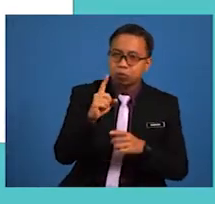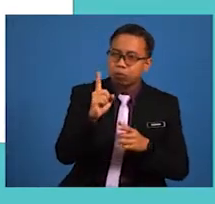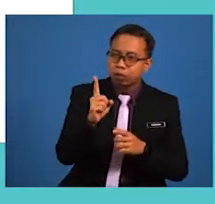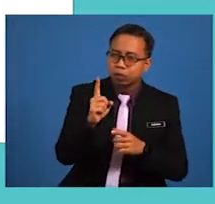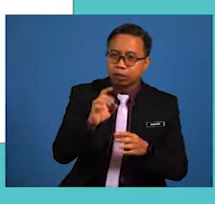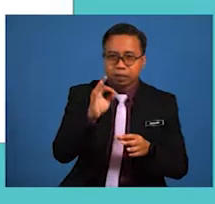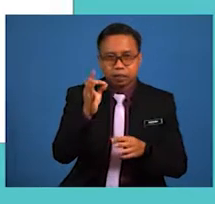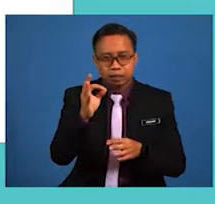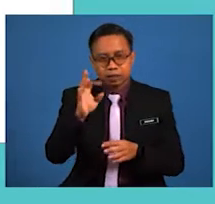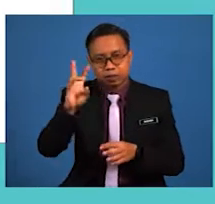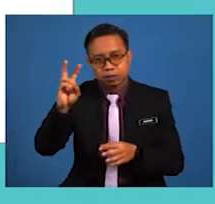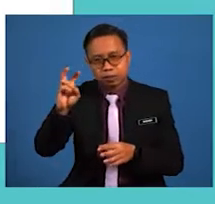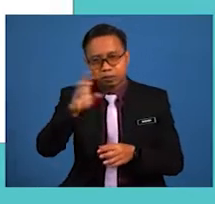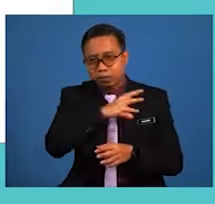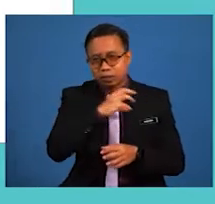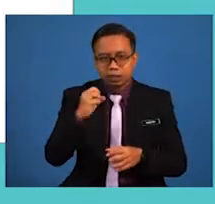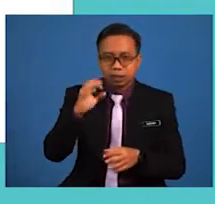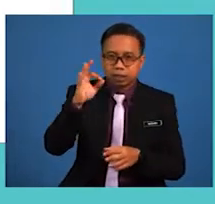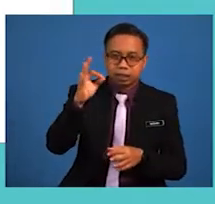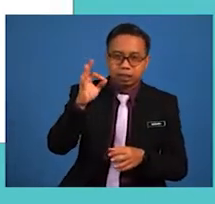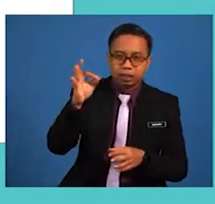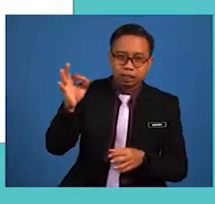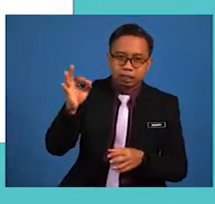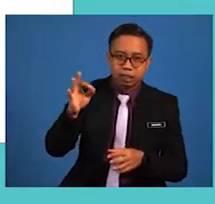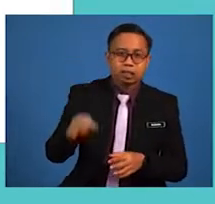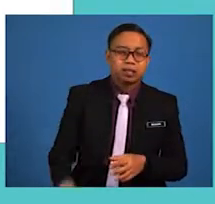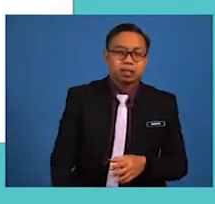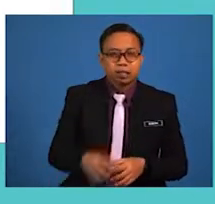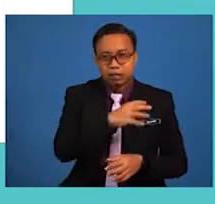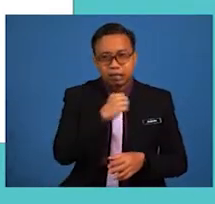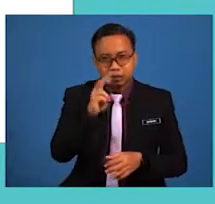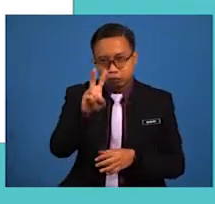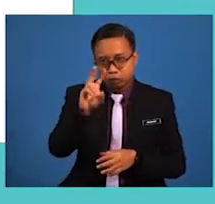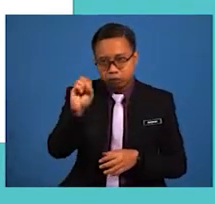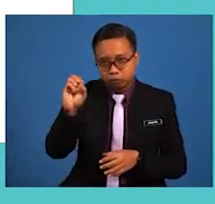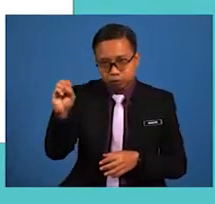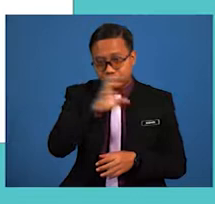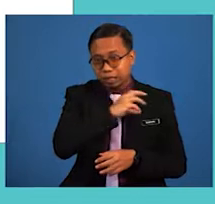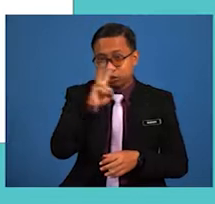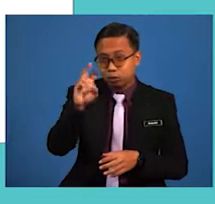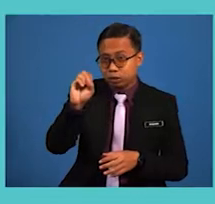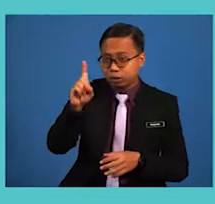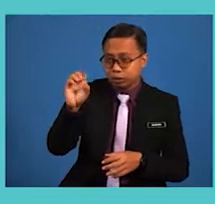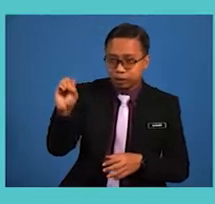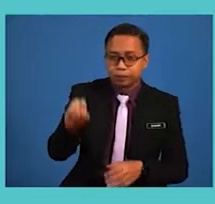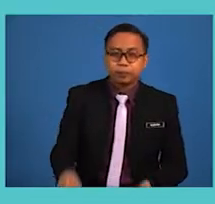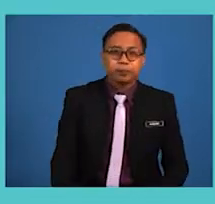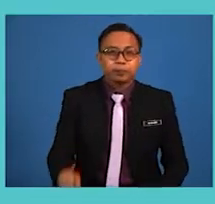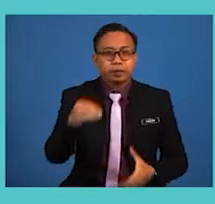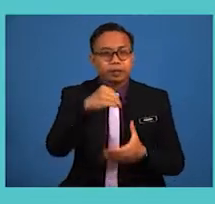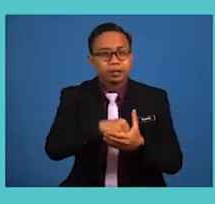1970, 1980, 1990, 2000, and 2010.